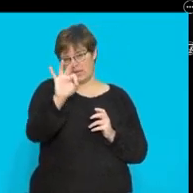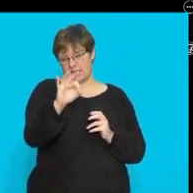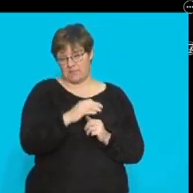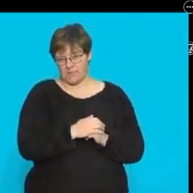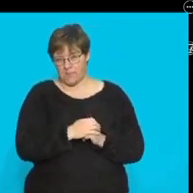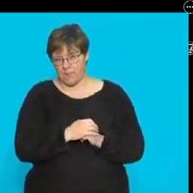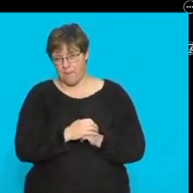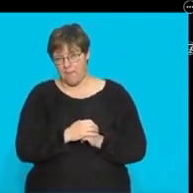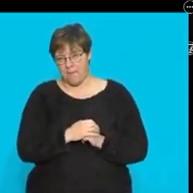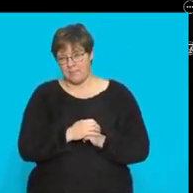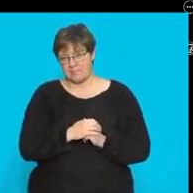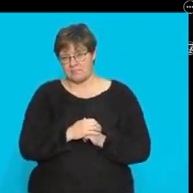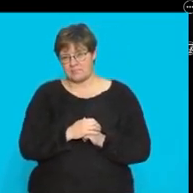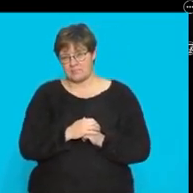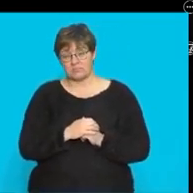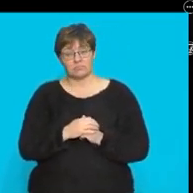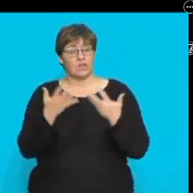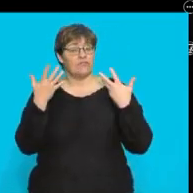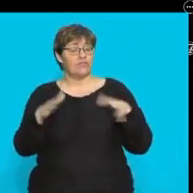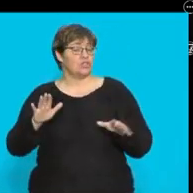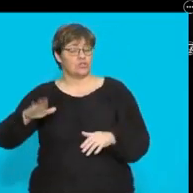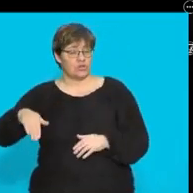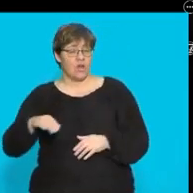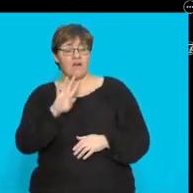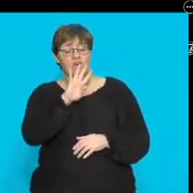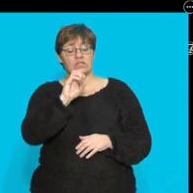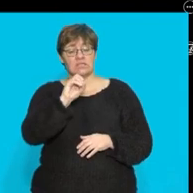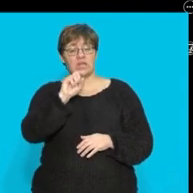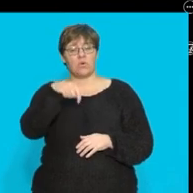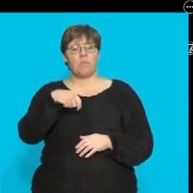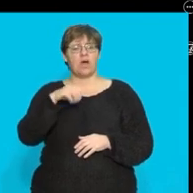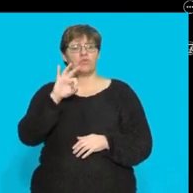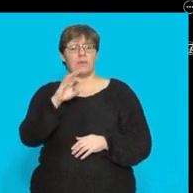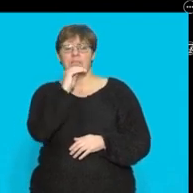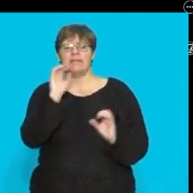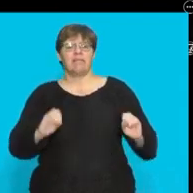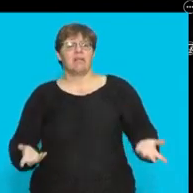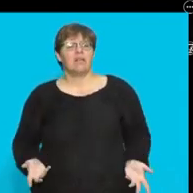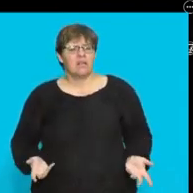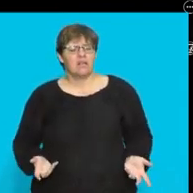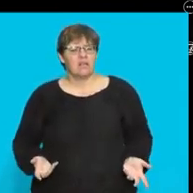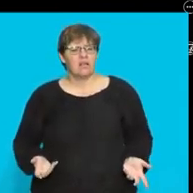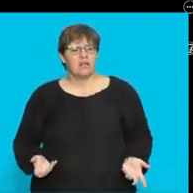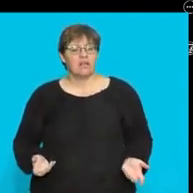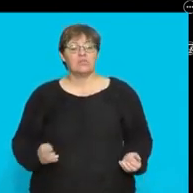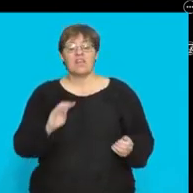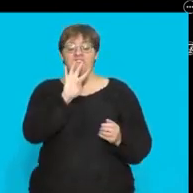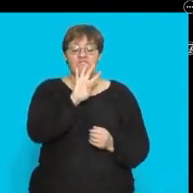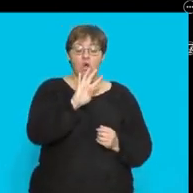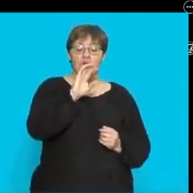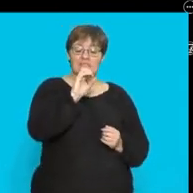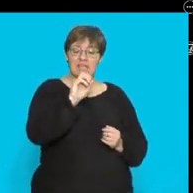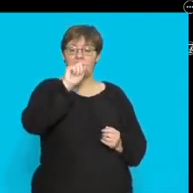40,3. You are not finished yet because 40,3 means absolutely nothing. When we talk about